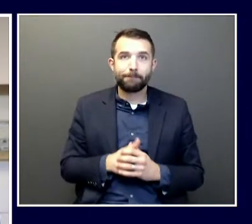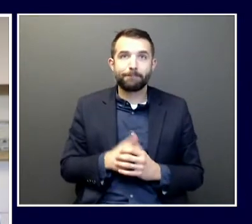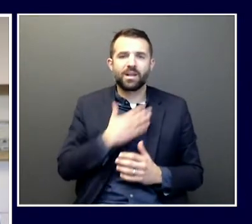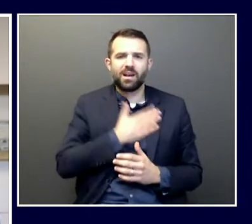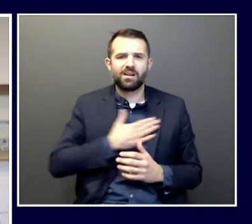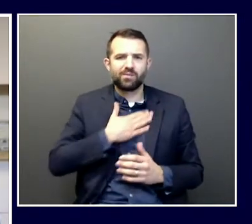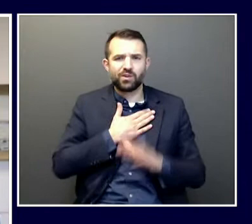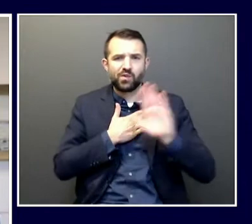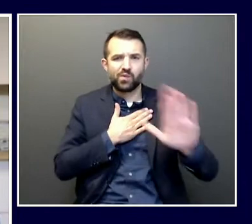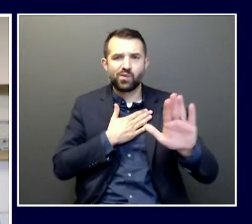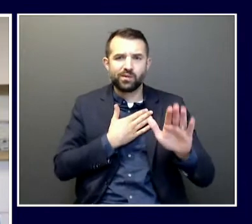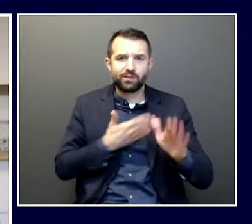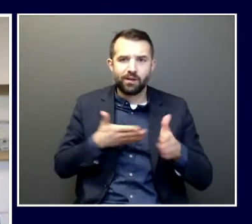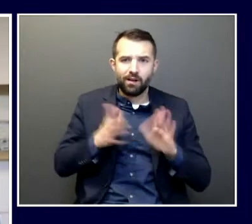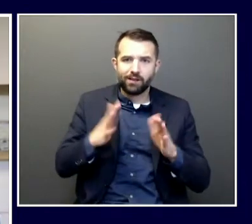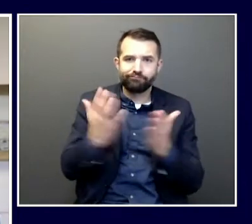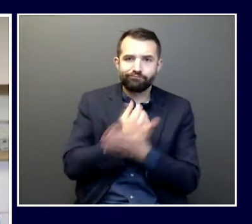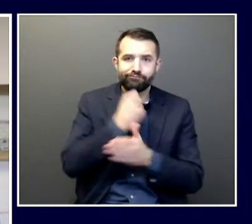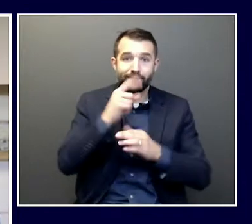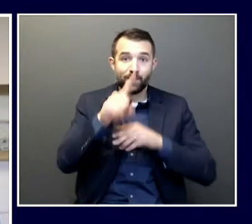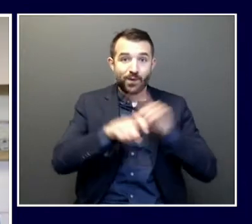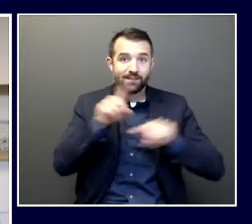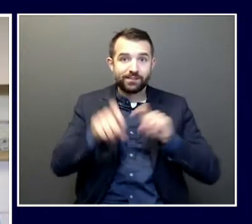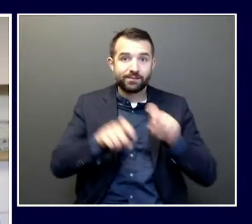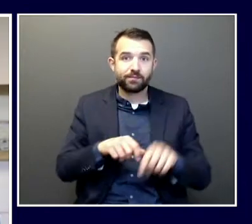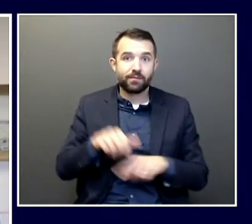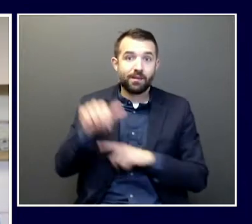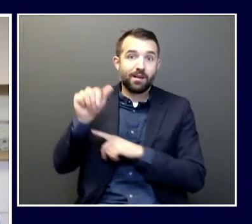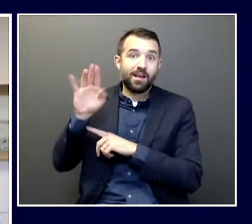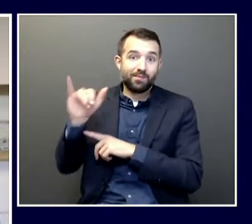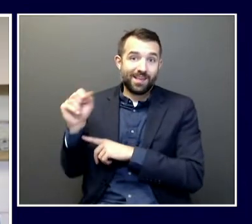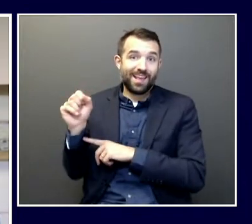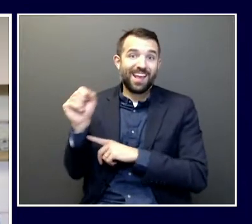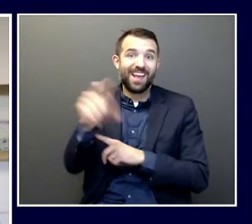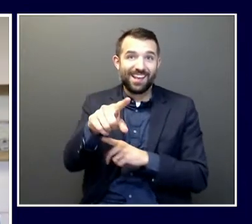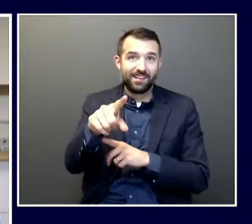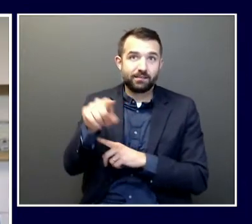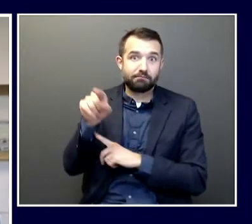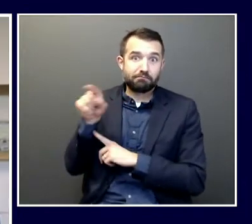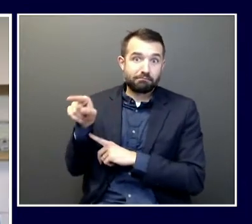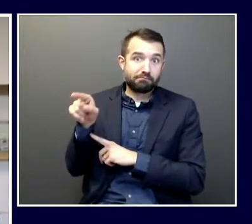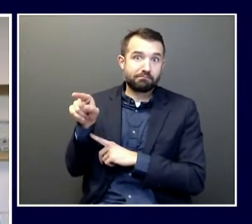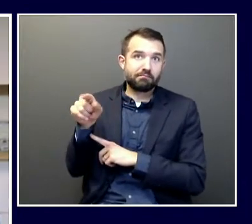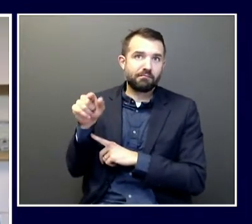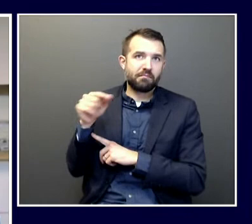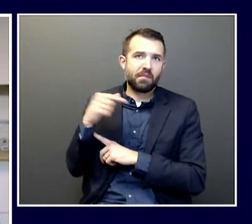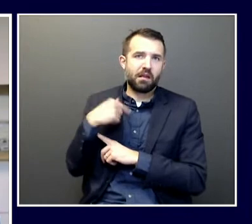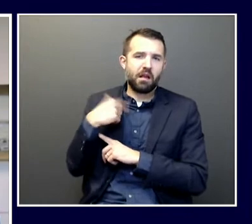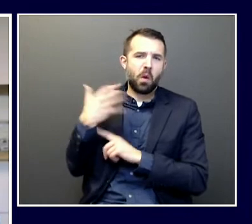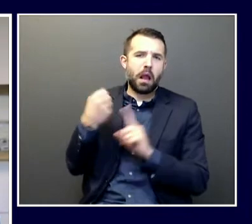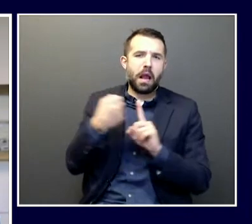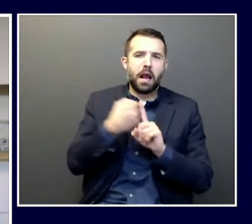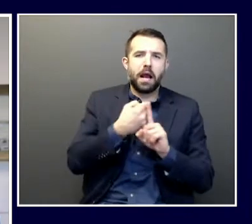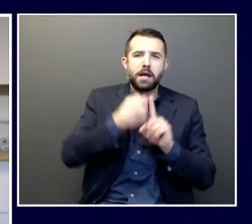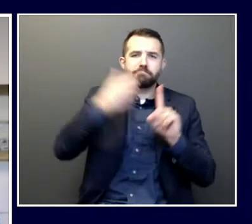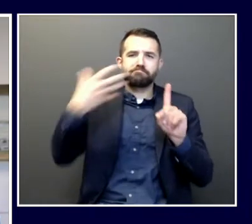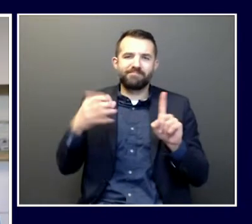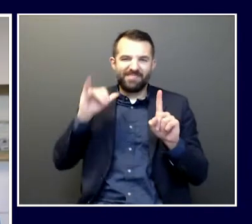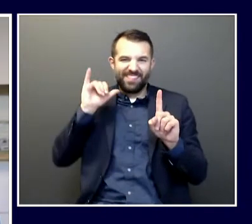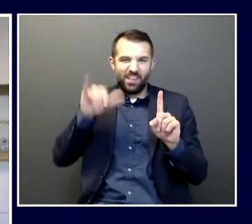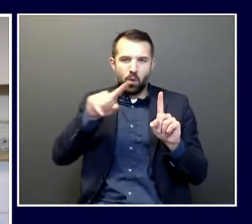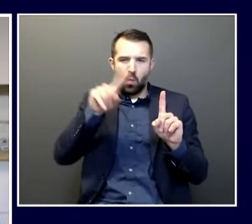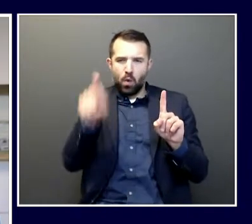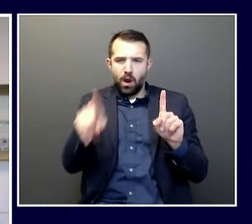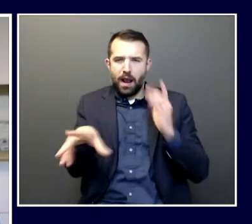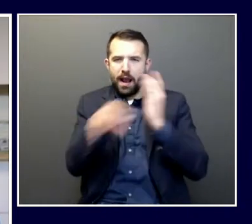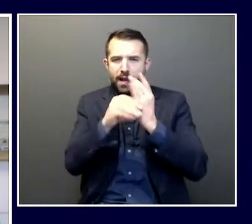Amy's question, but kind of in reverse. And it's actually a question from a viewer as well. So 2 initial vaccines, those first 2